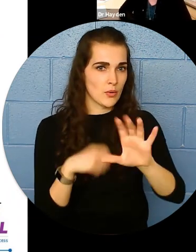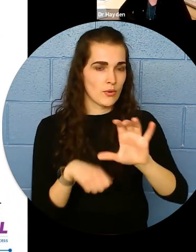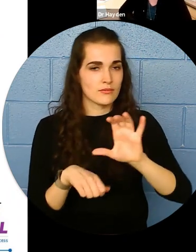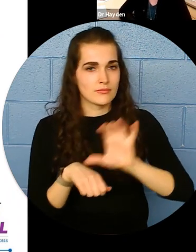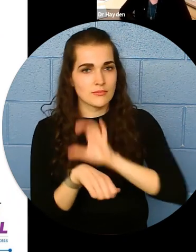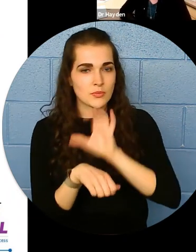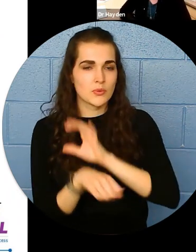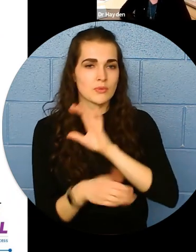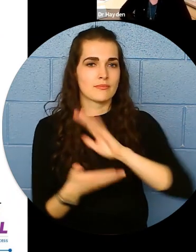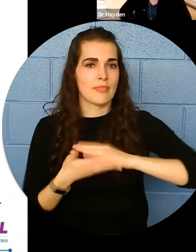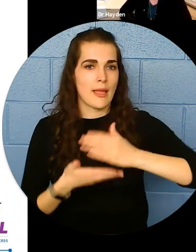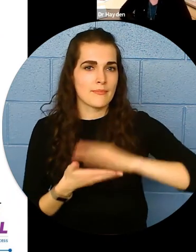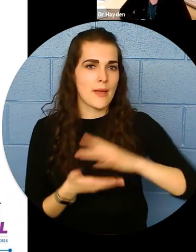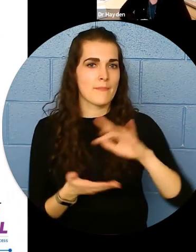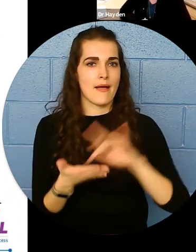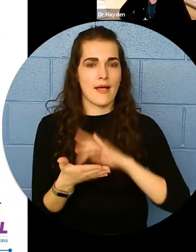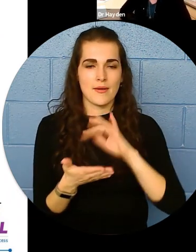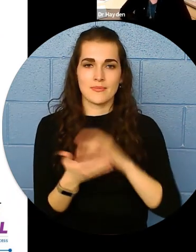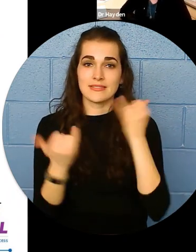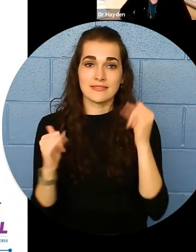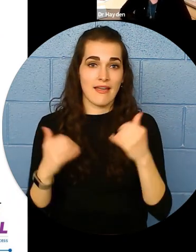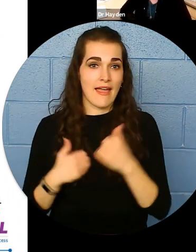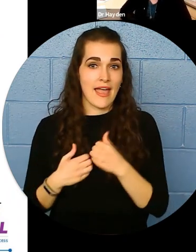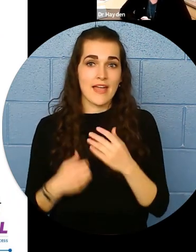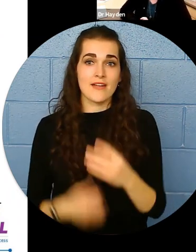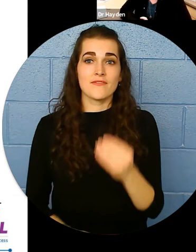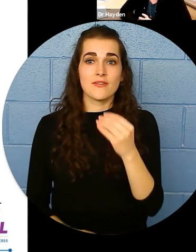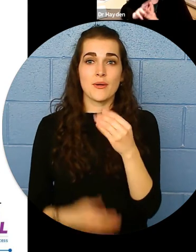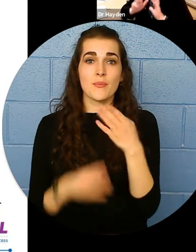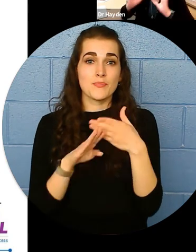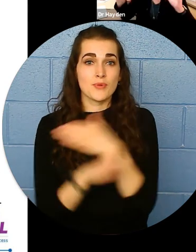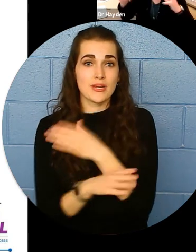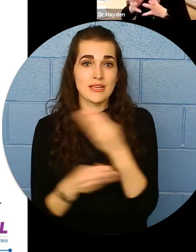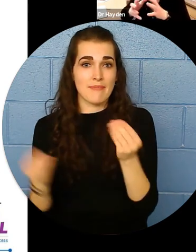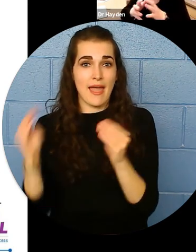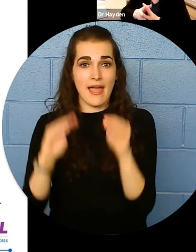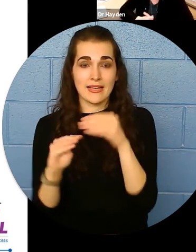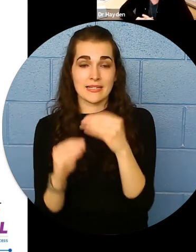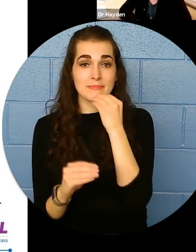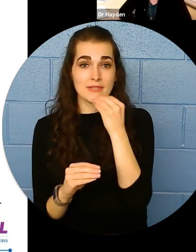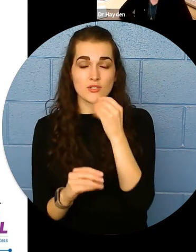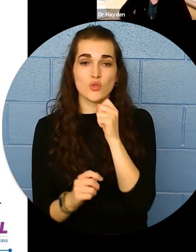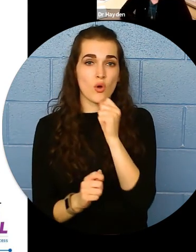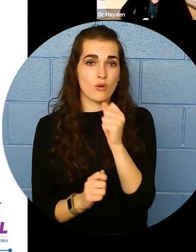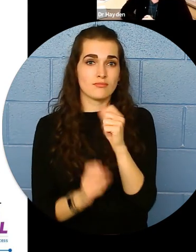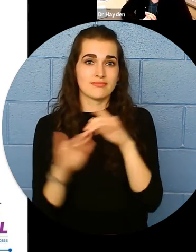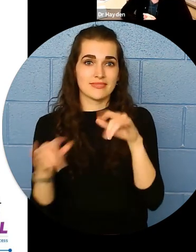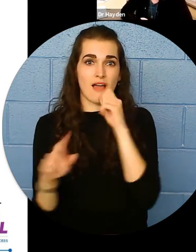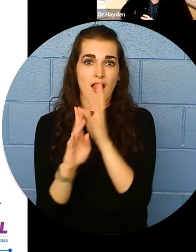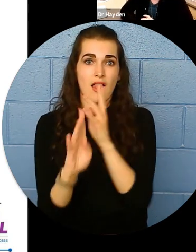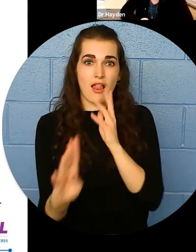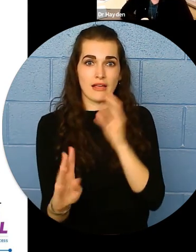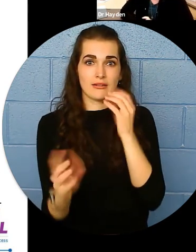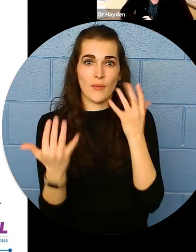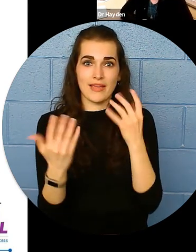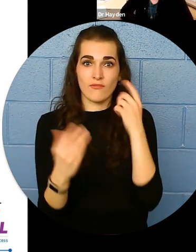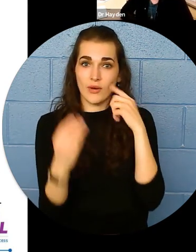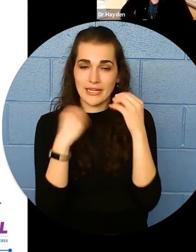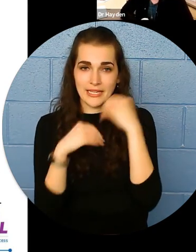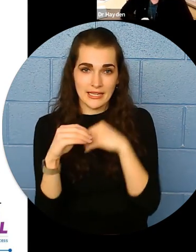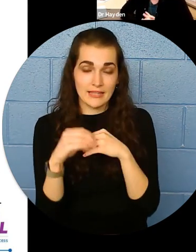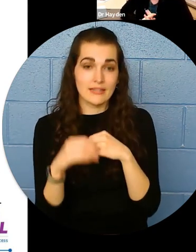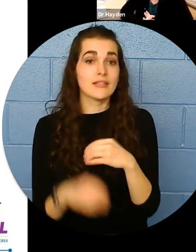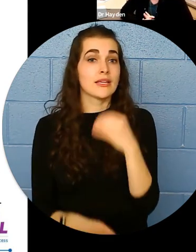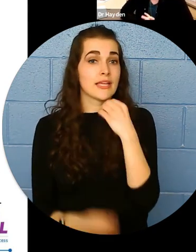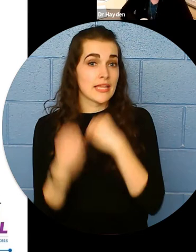of the year. We will have prepackaged meals to reduce children gathering in lines. We're going to be eating breakfast and lunch in